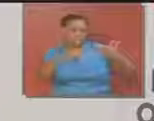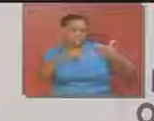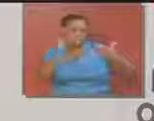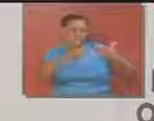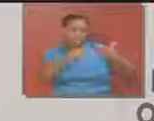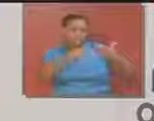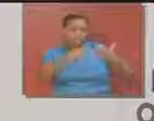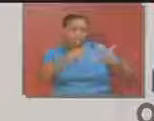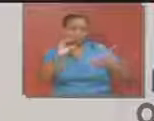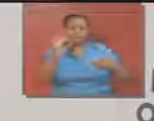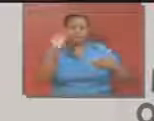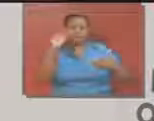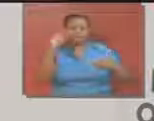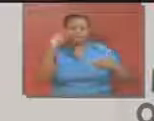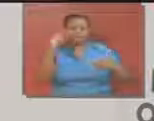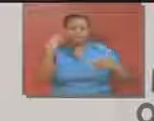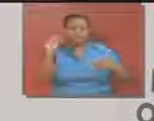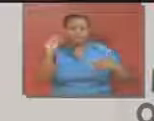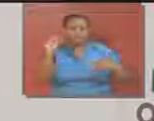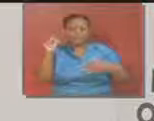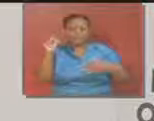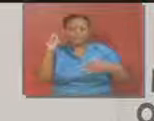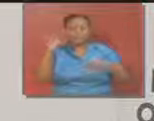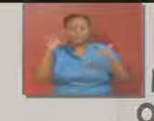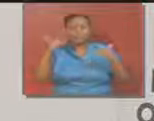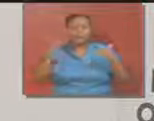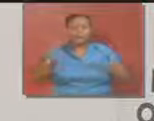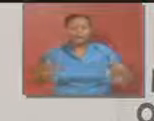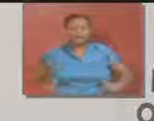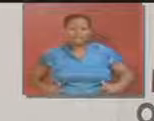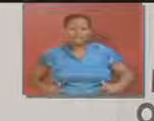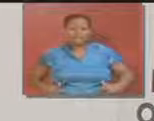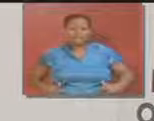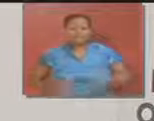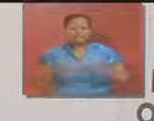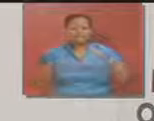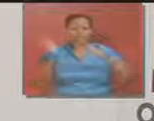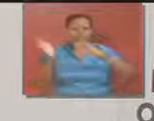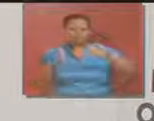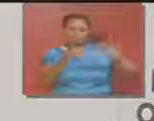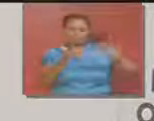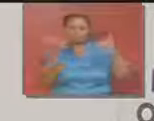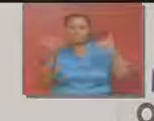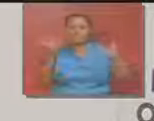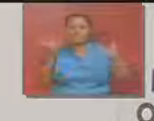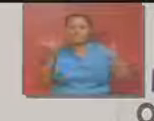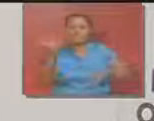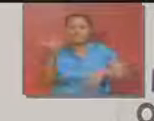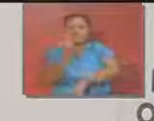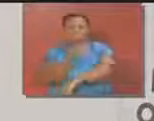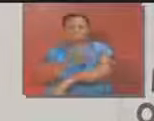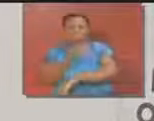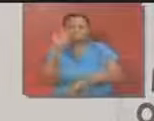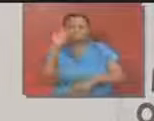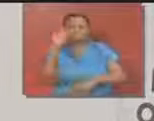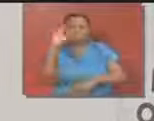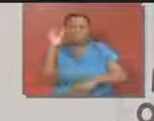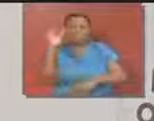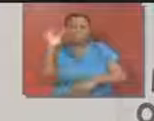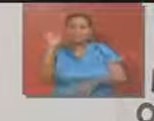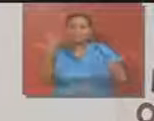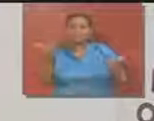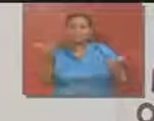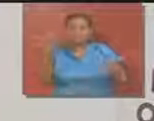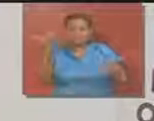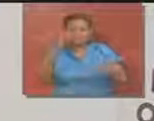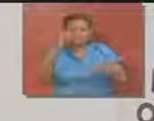vaccinations, persons often ask me 2 main things. One, what we know about the vaccine, Astrozeneca, and